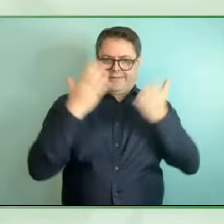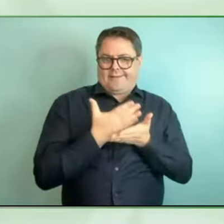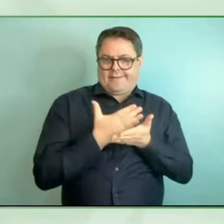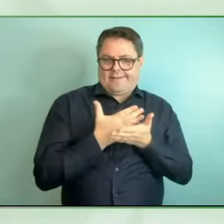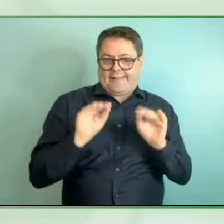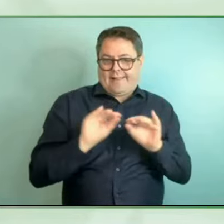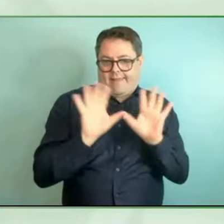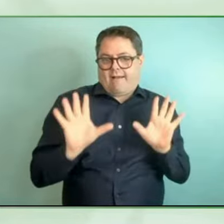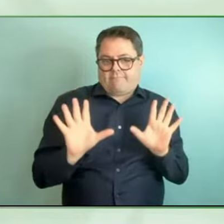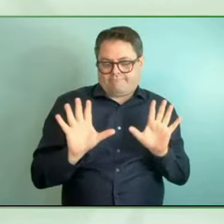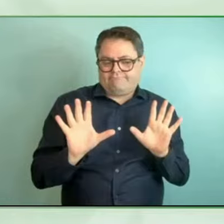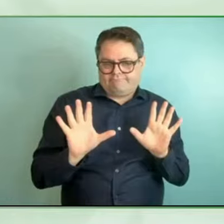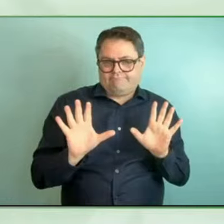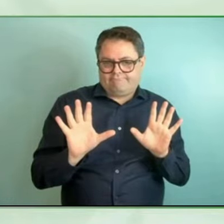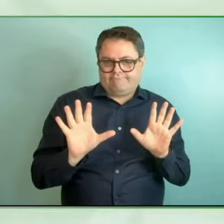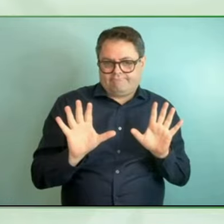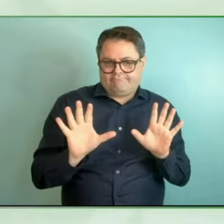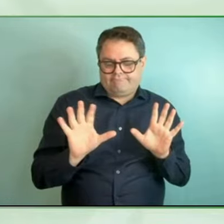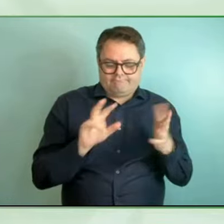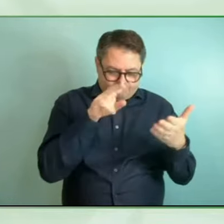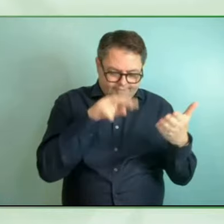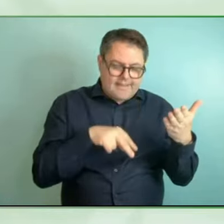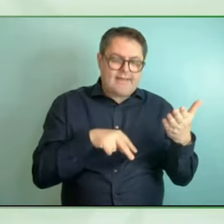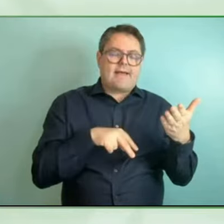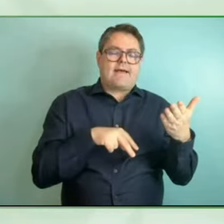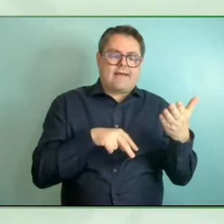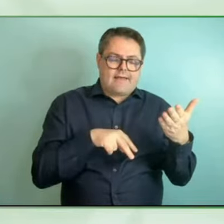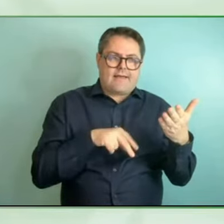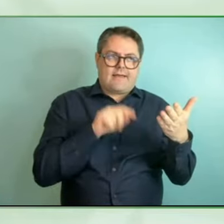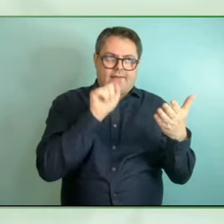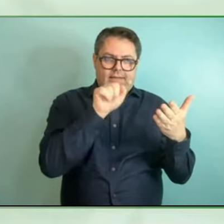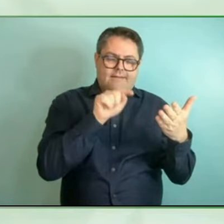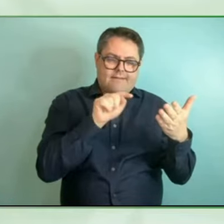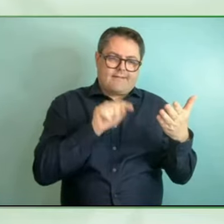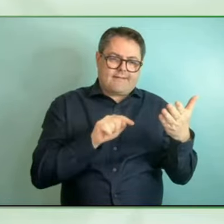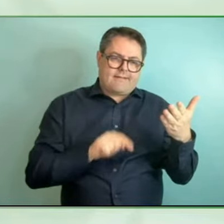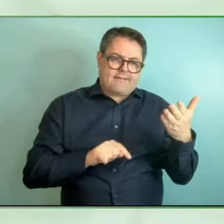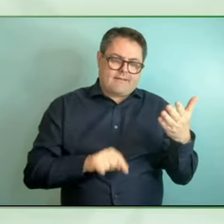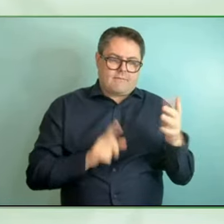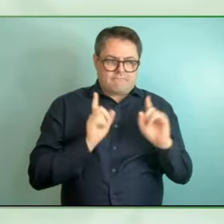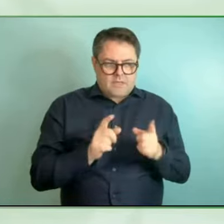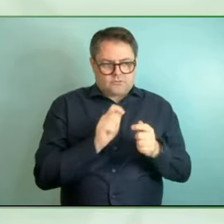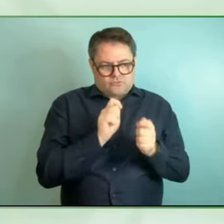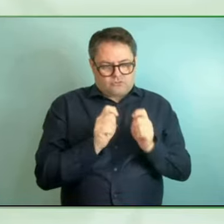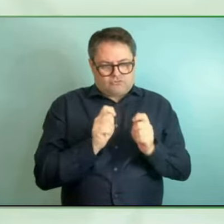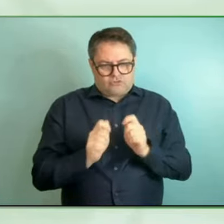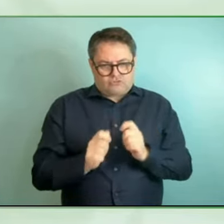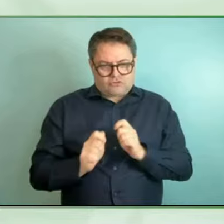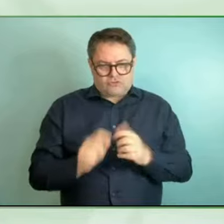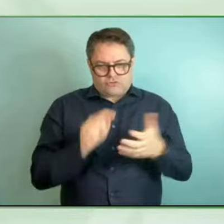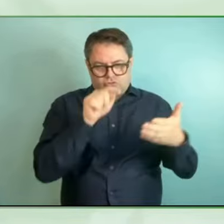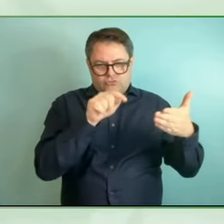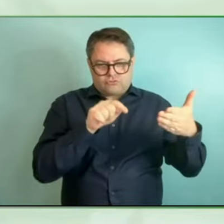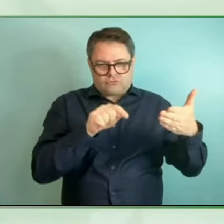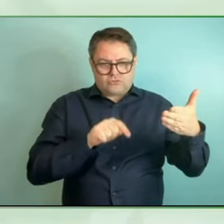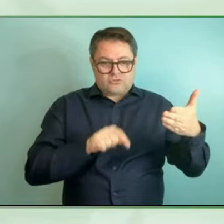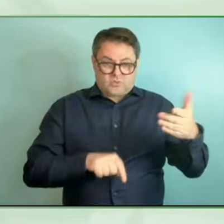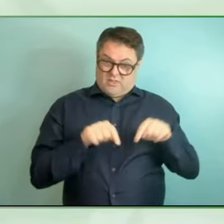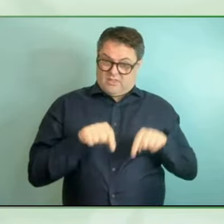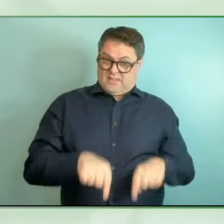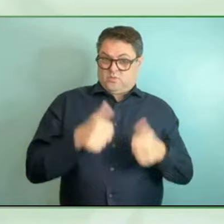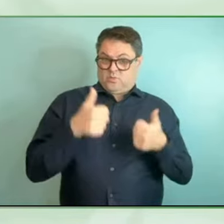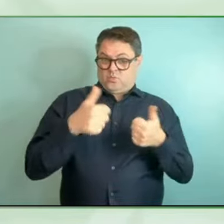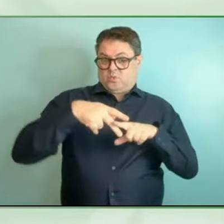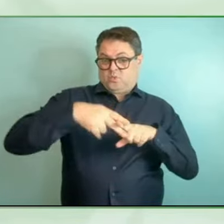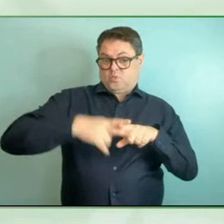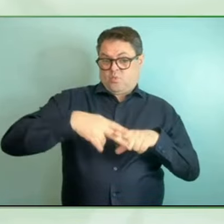the situation of students with disabilities in all over, Okay. in Europe and